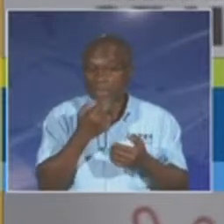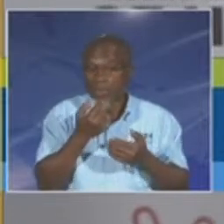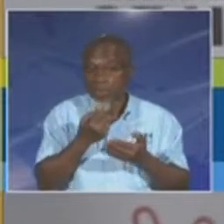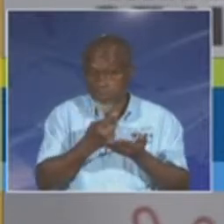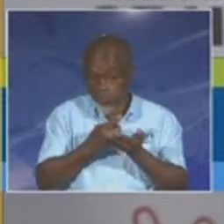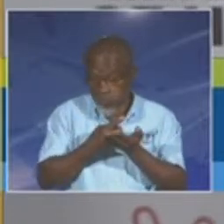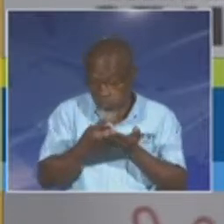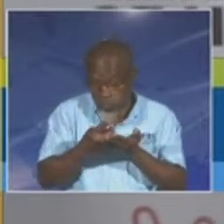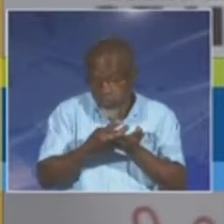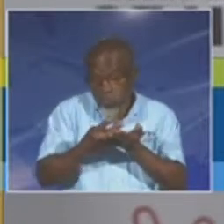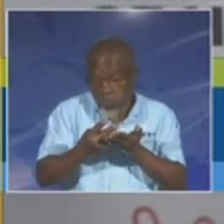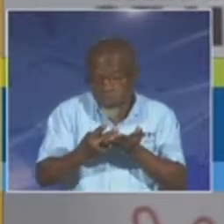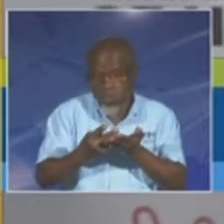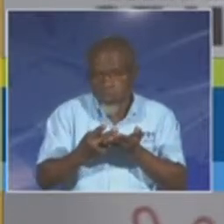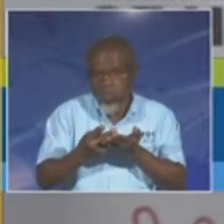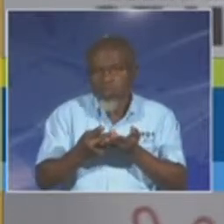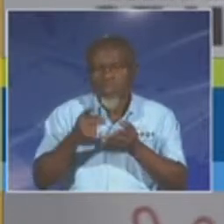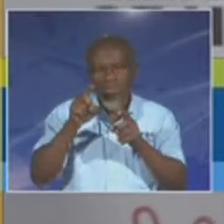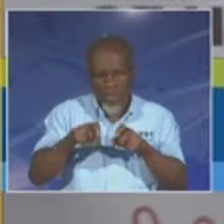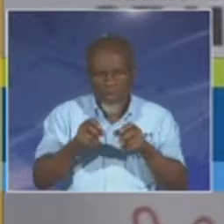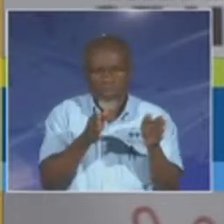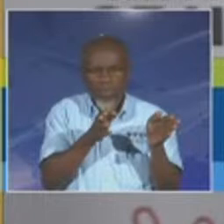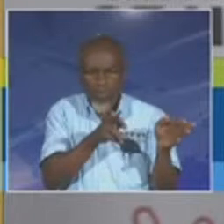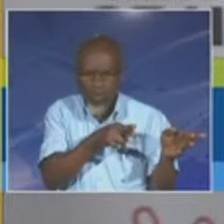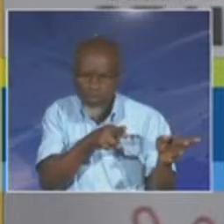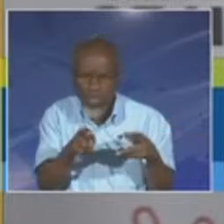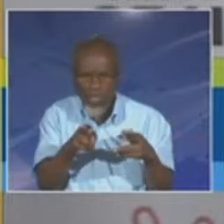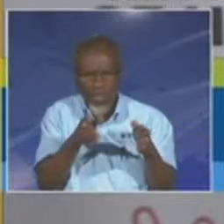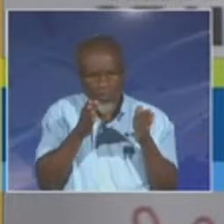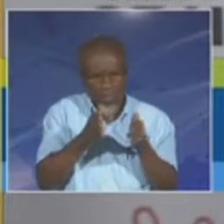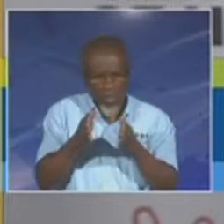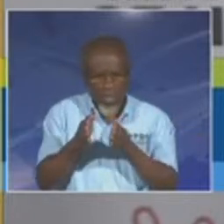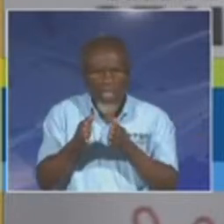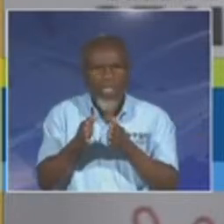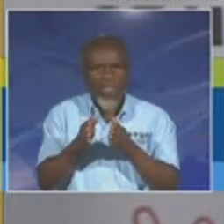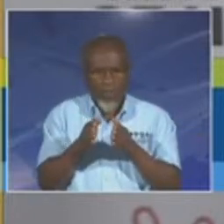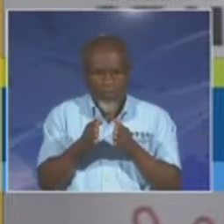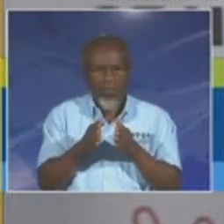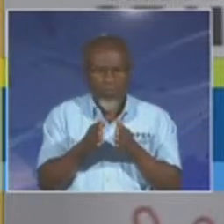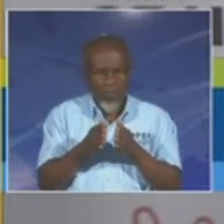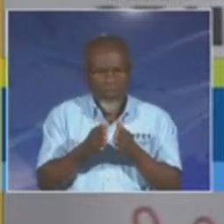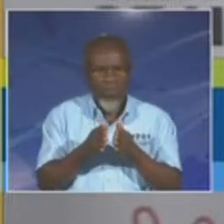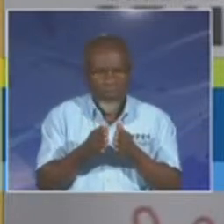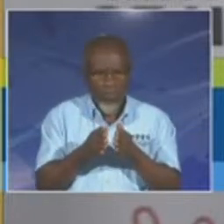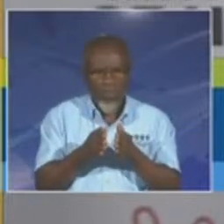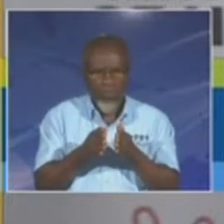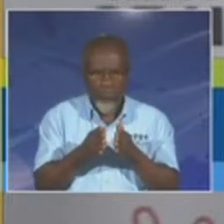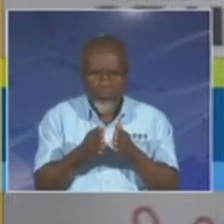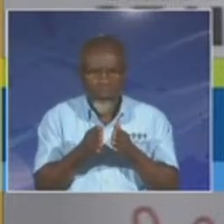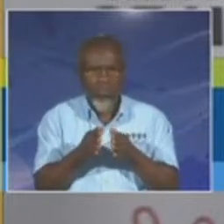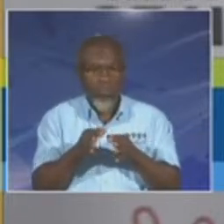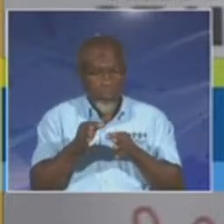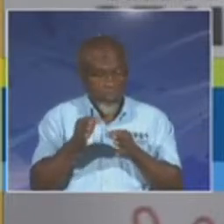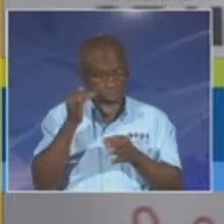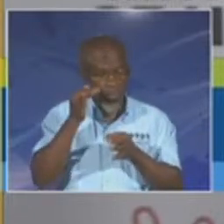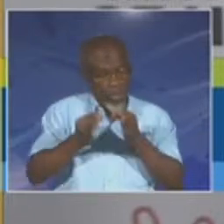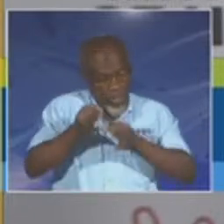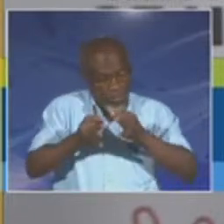if and when this disease becomes endemic to the country. So we are in a preparatory phase, looking